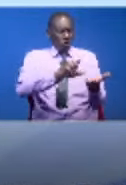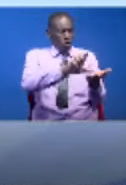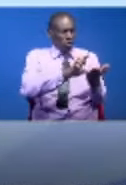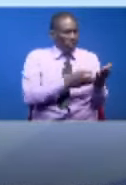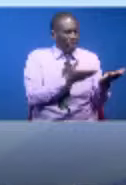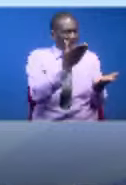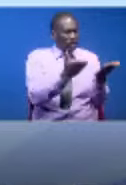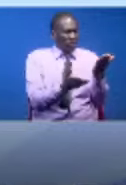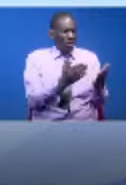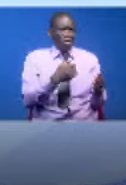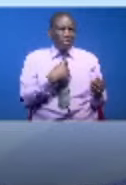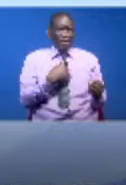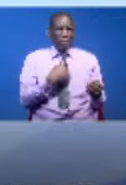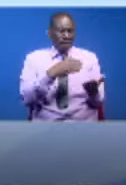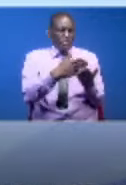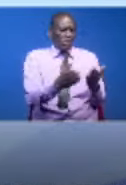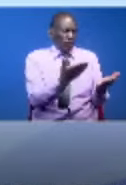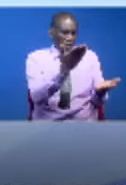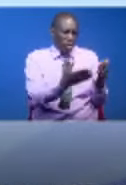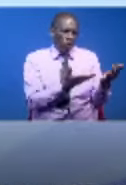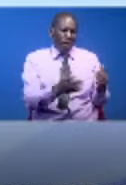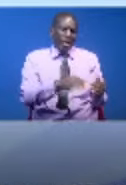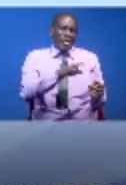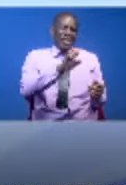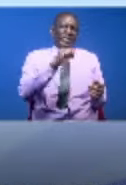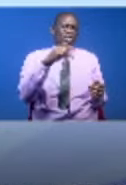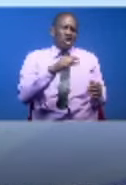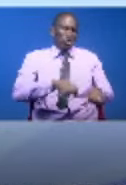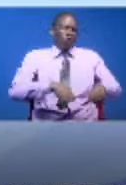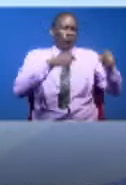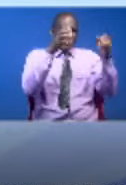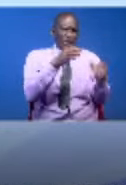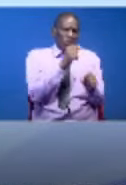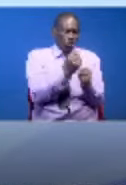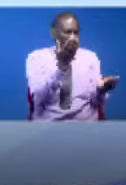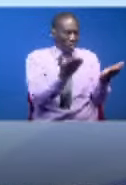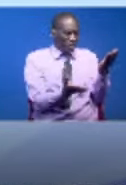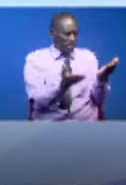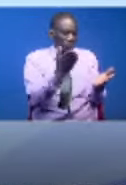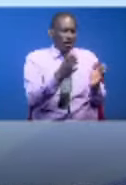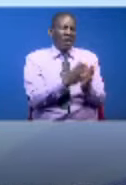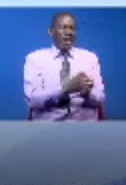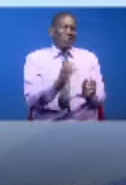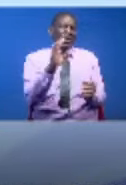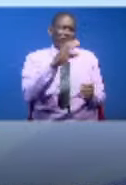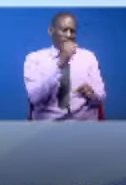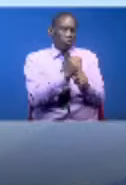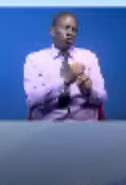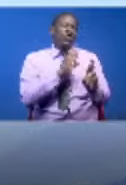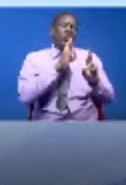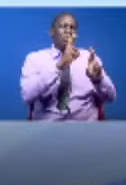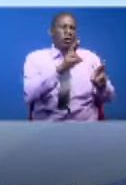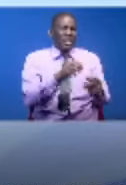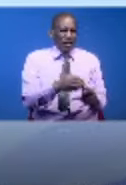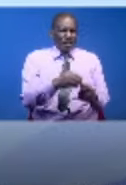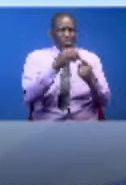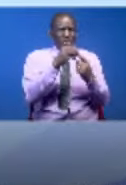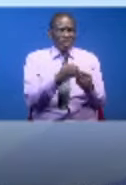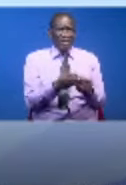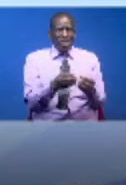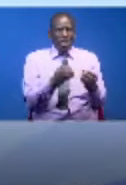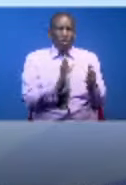we've got part of our assessment where our ESG officers actually do assessments, and the clients do report, especially on amounts over